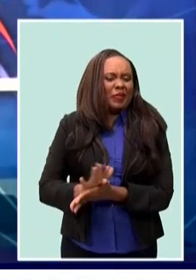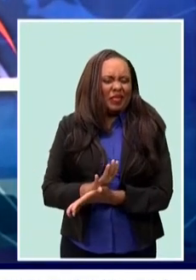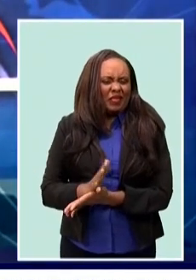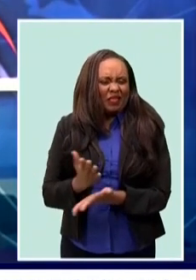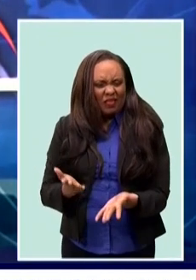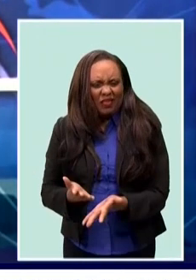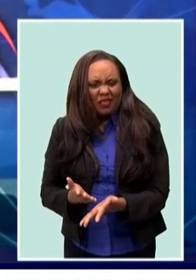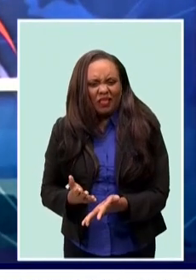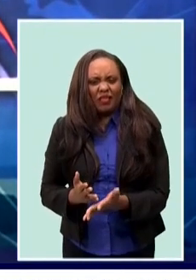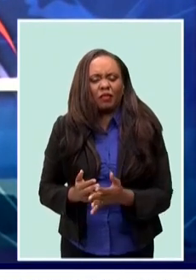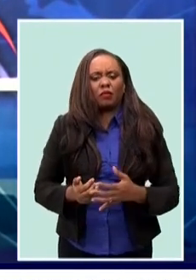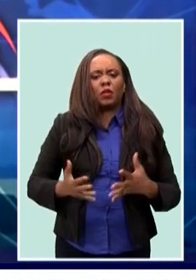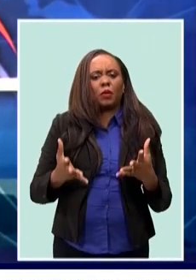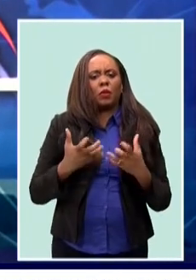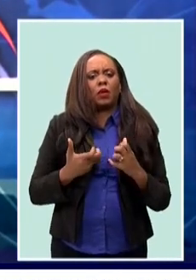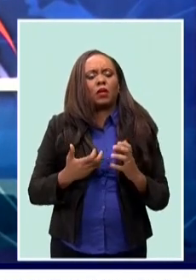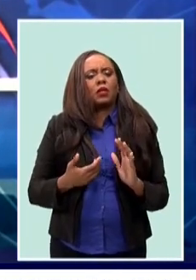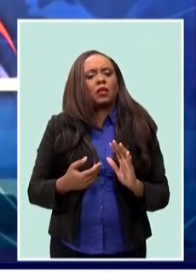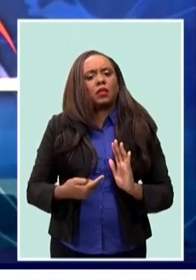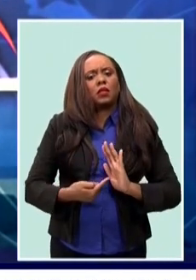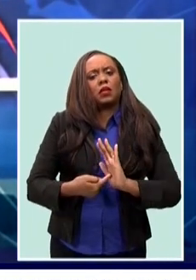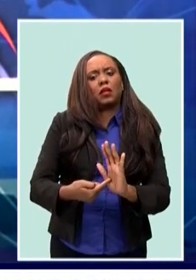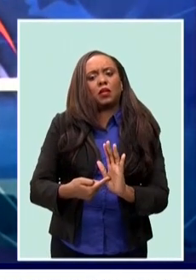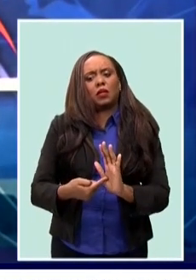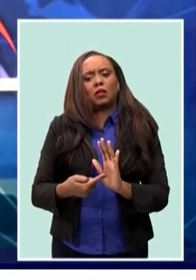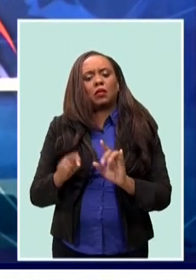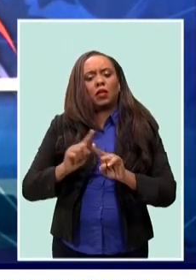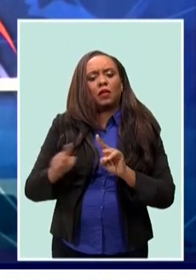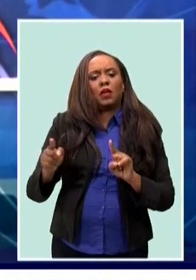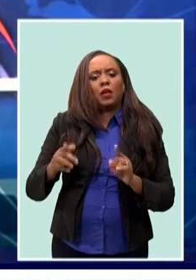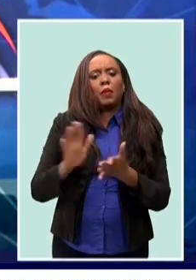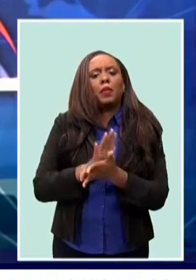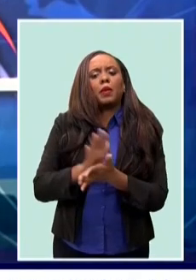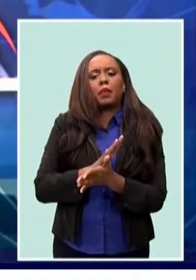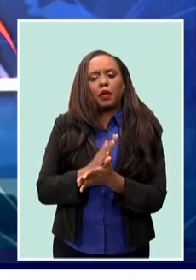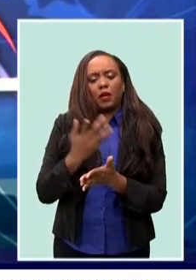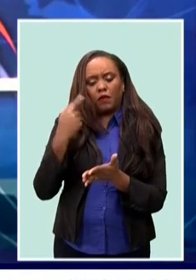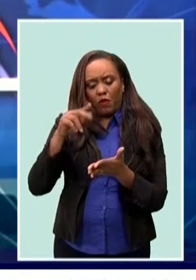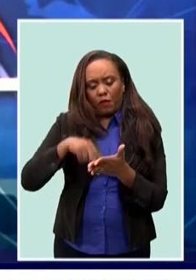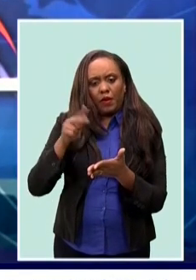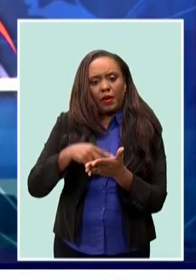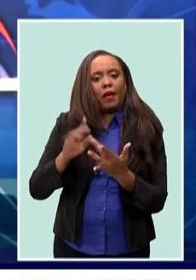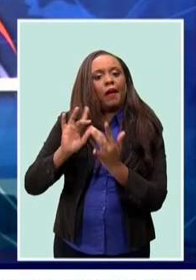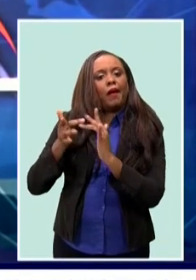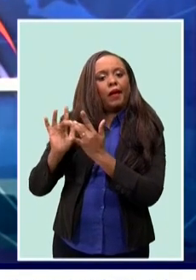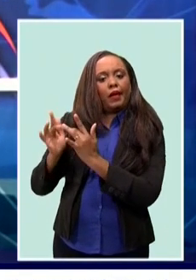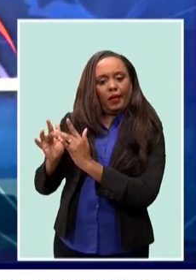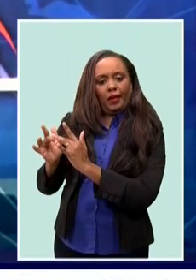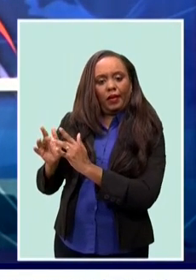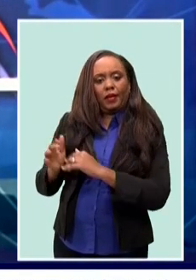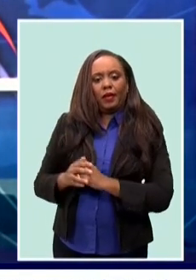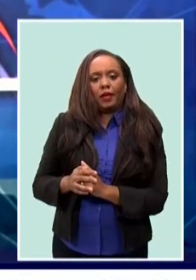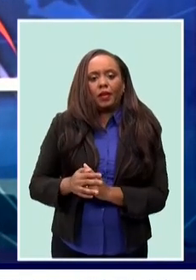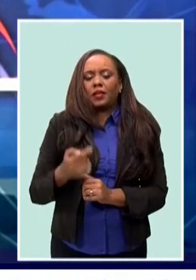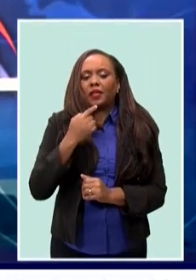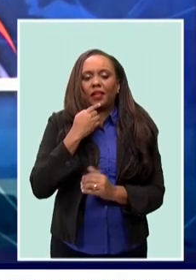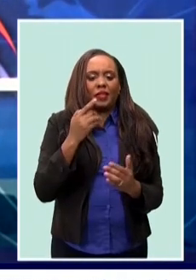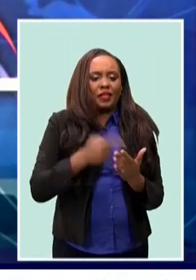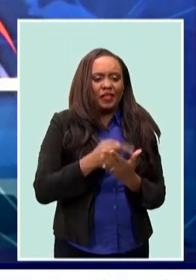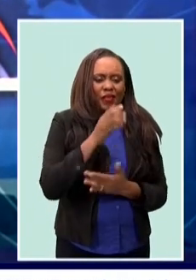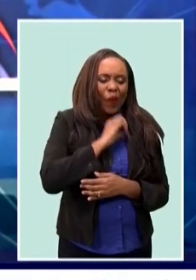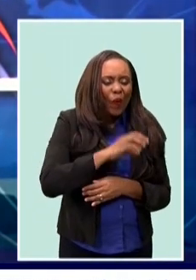they are moving to provide gazettes online. During debate on the Interpretation Amendment Bill 2019, she told the upper house